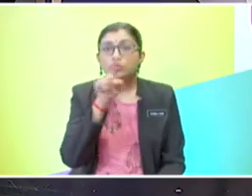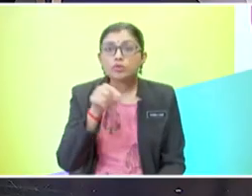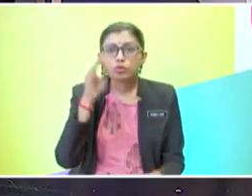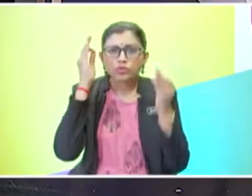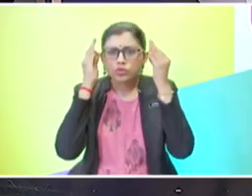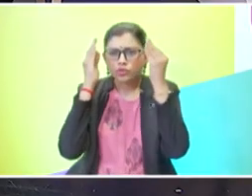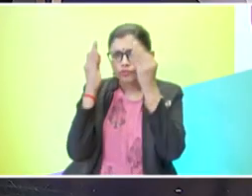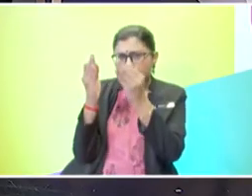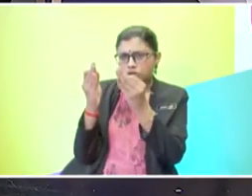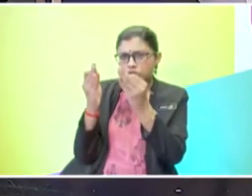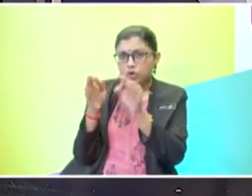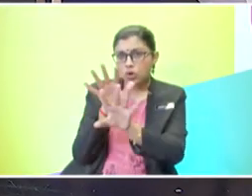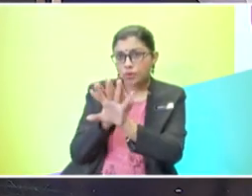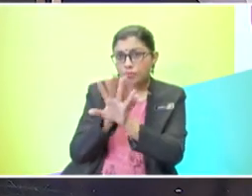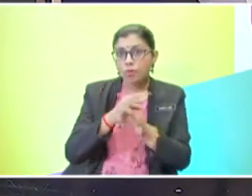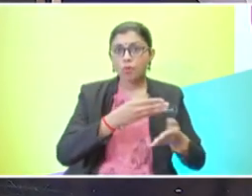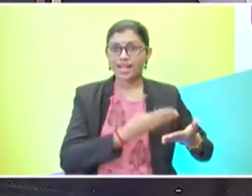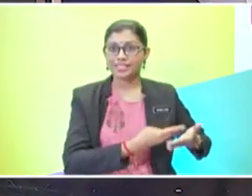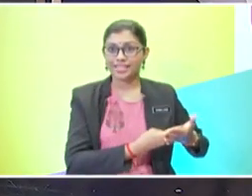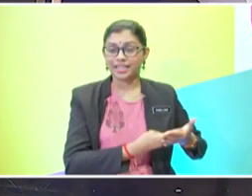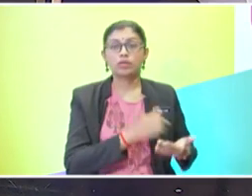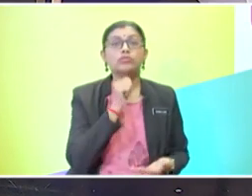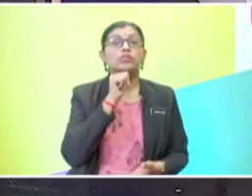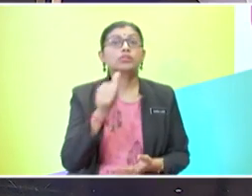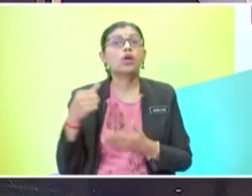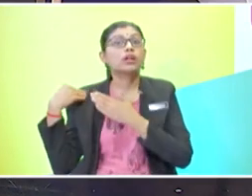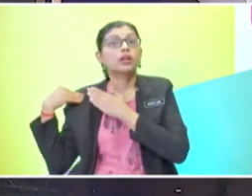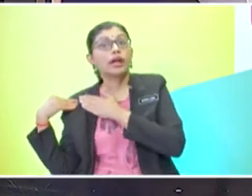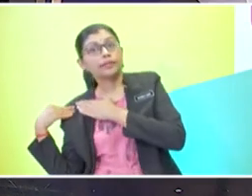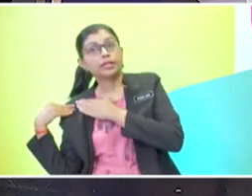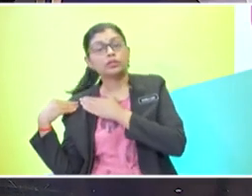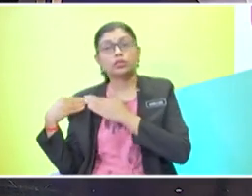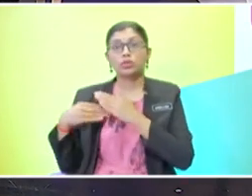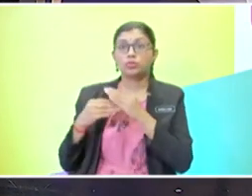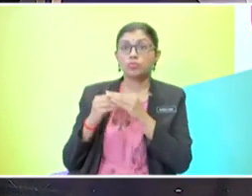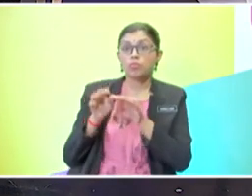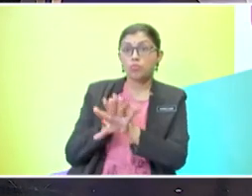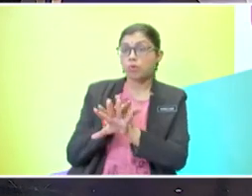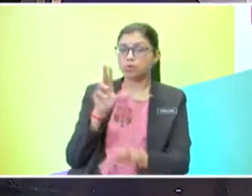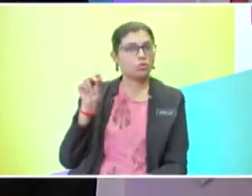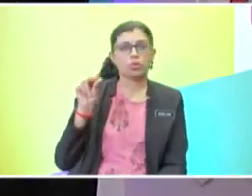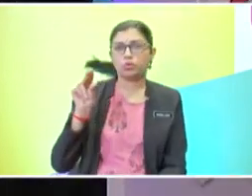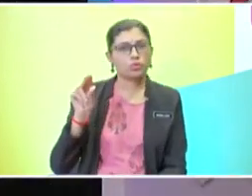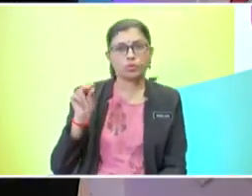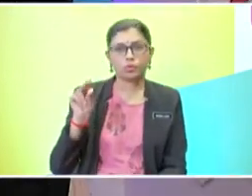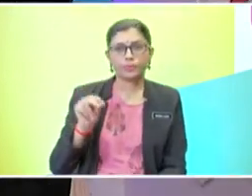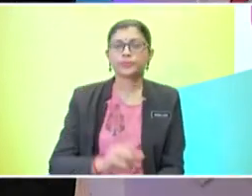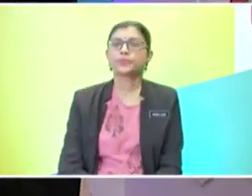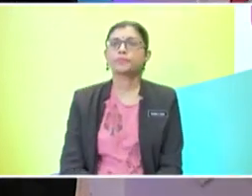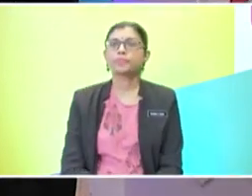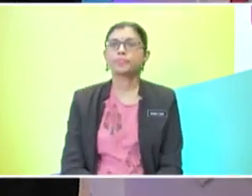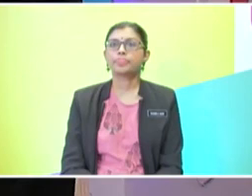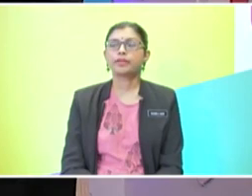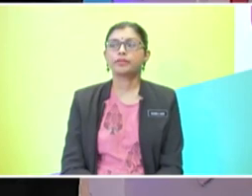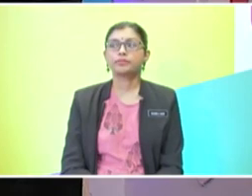more assets. Okay, that's a good character of an entrepreneur. Okay, now we also have